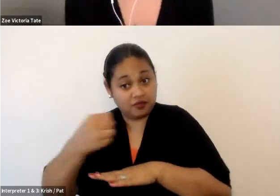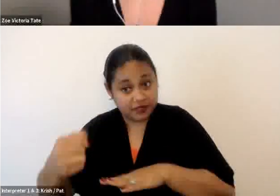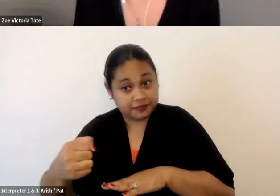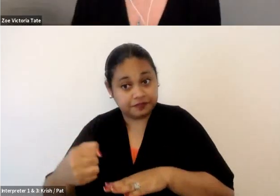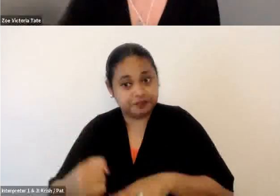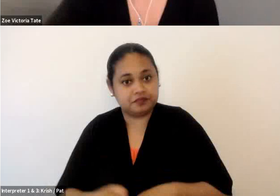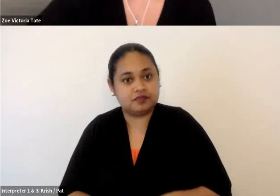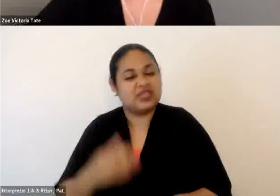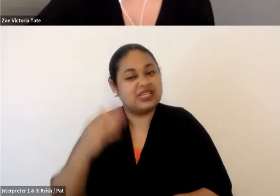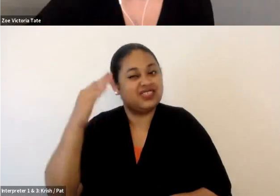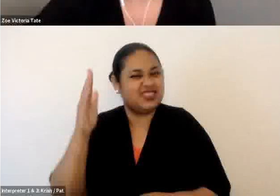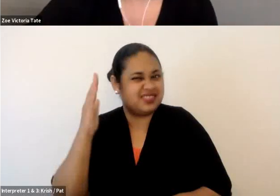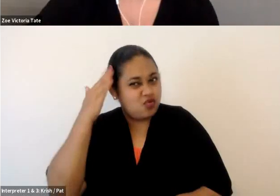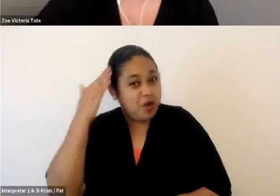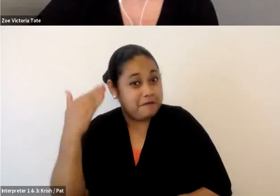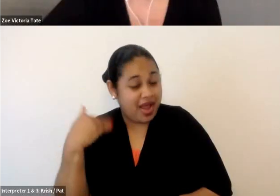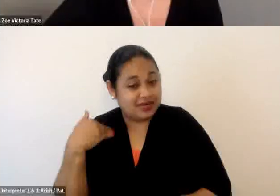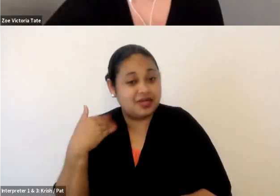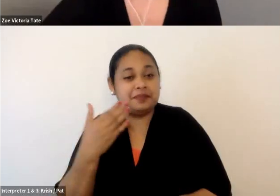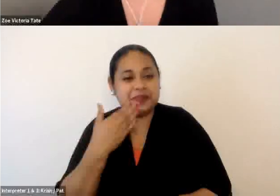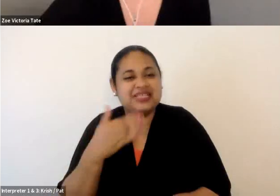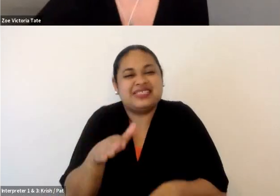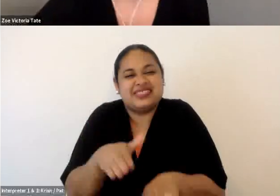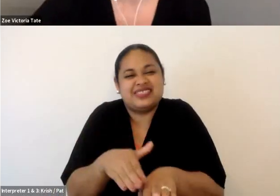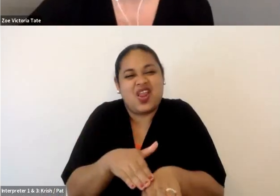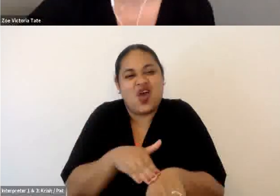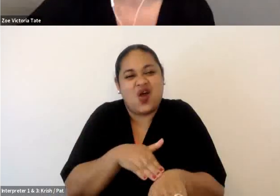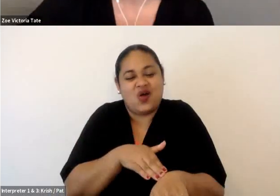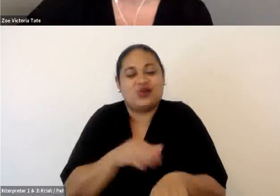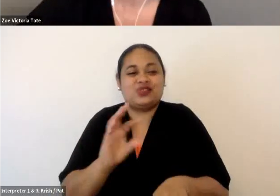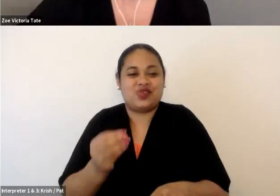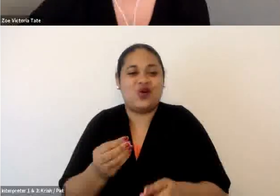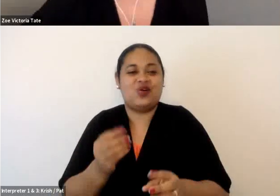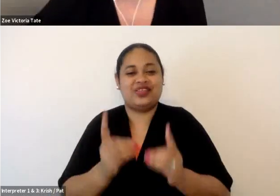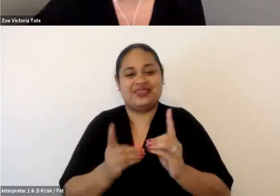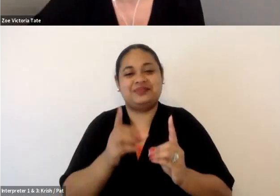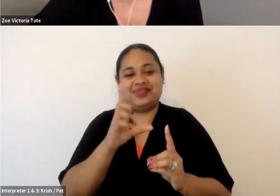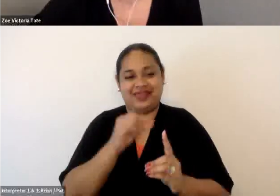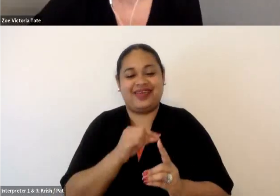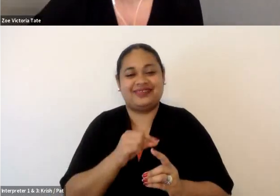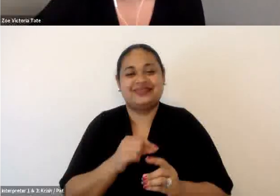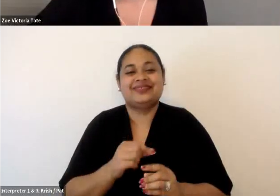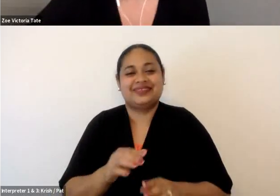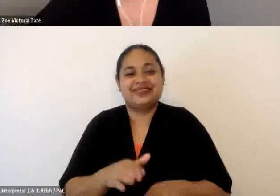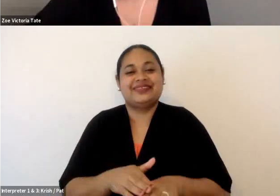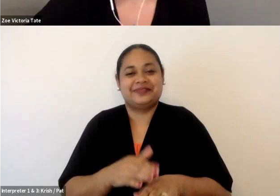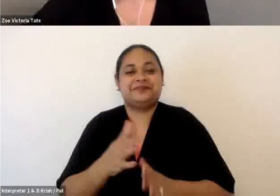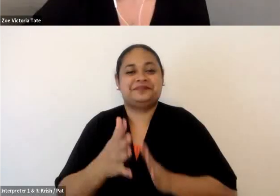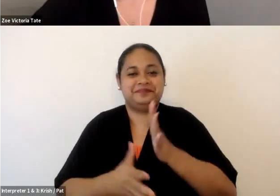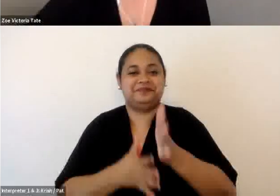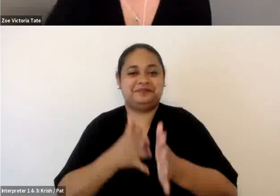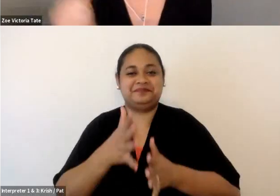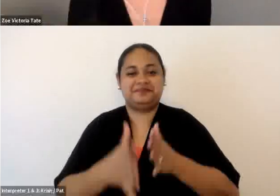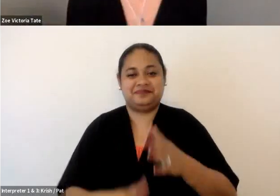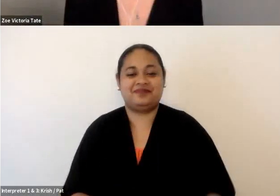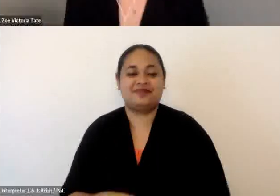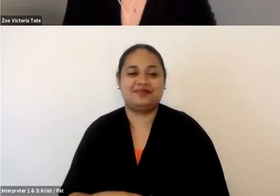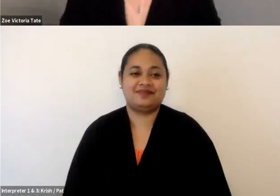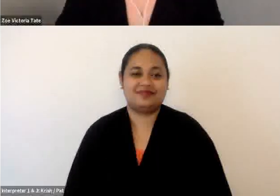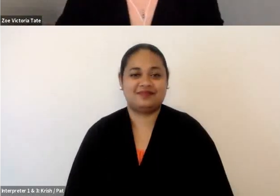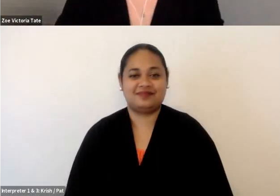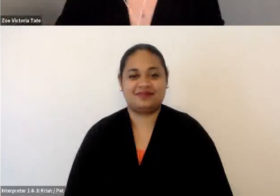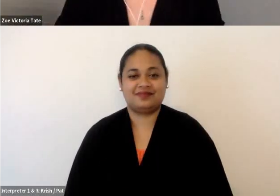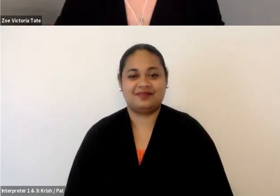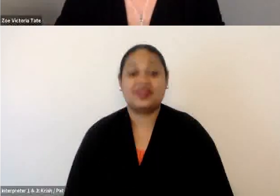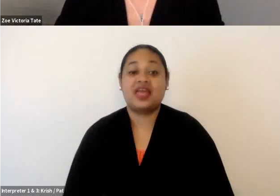small reminder to keep it slow so that our interpreters can also keep up. Great. Thanks. So